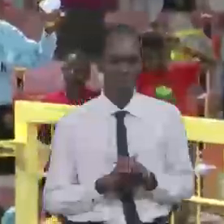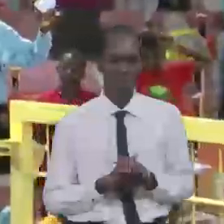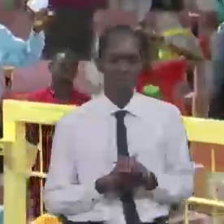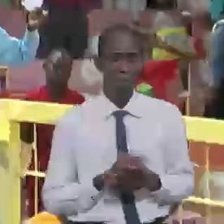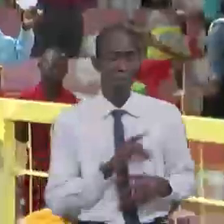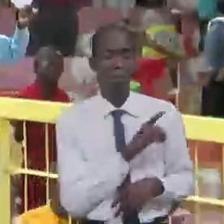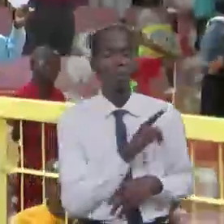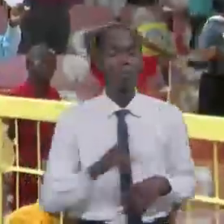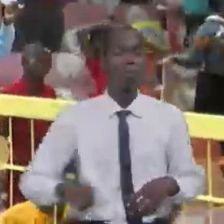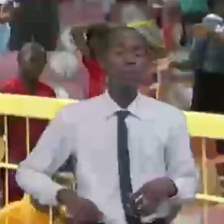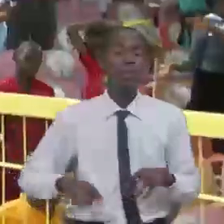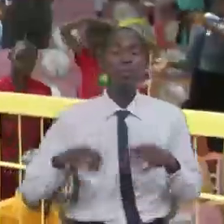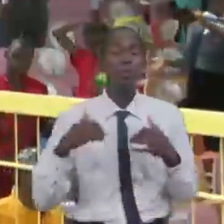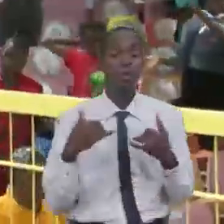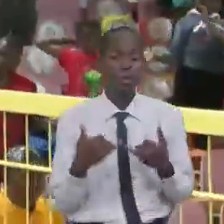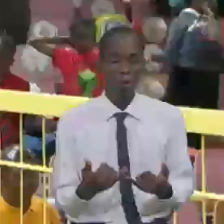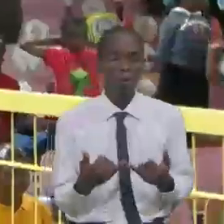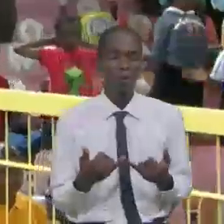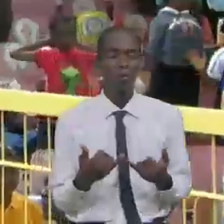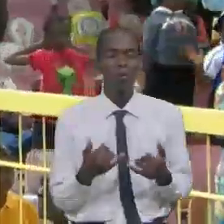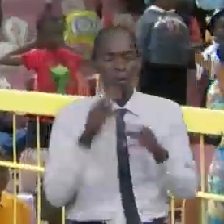Lord, now honor.